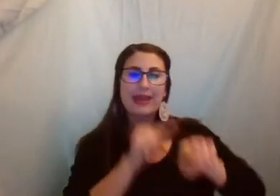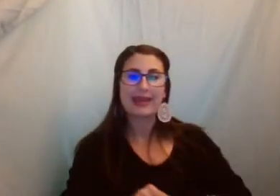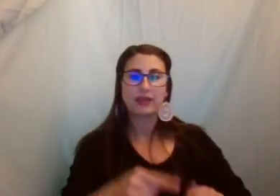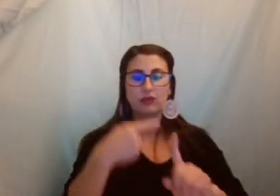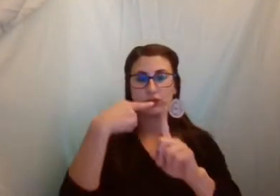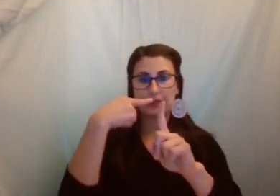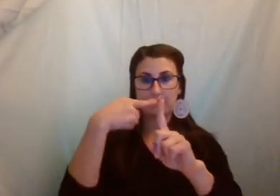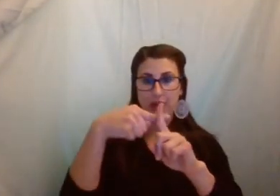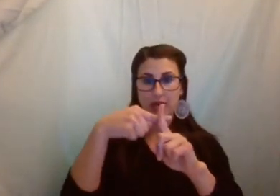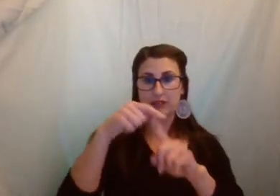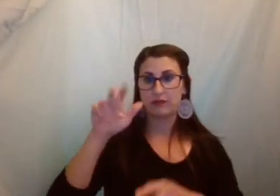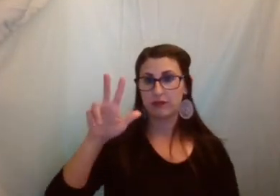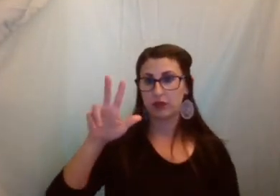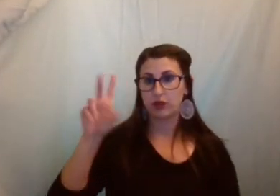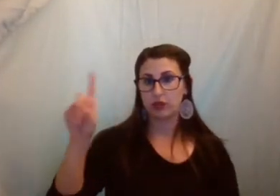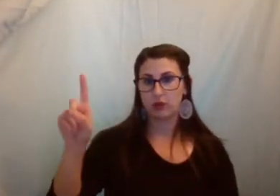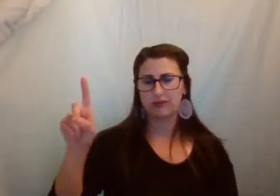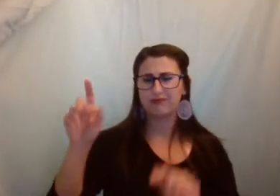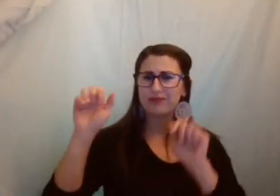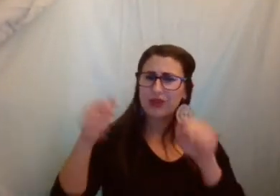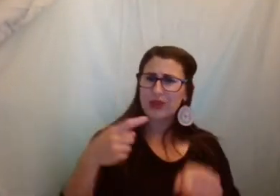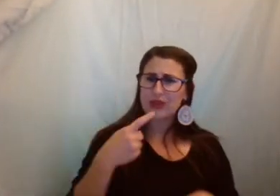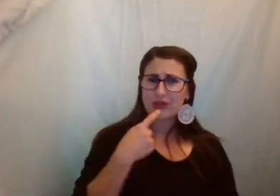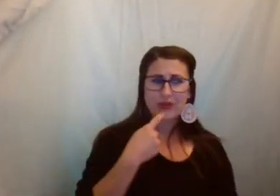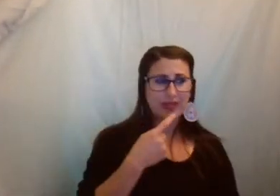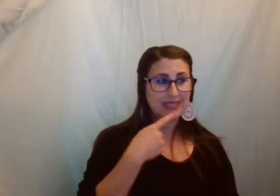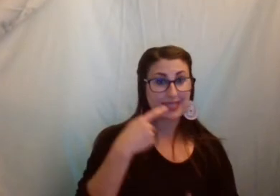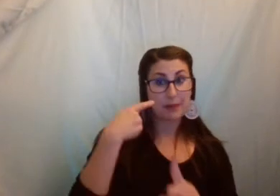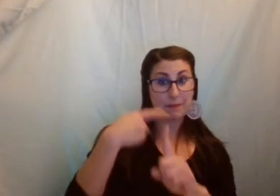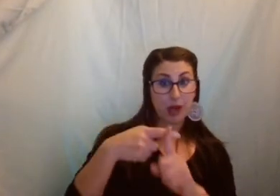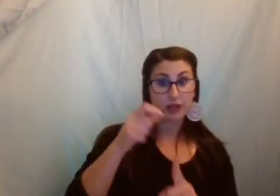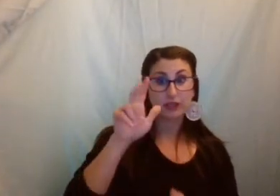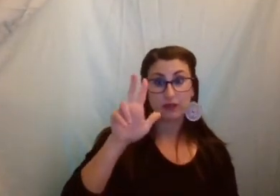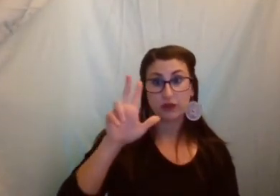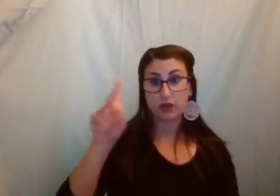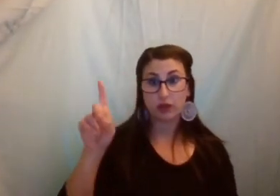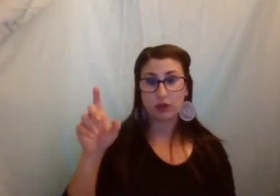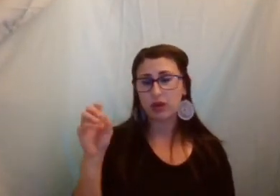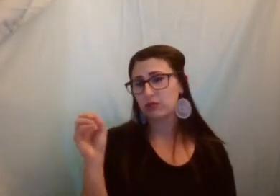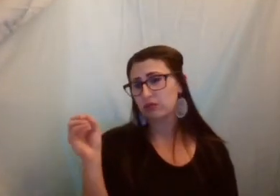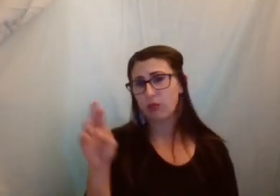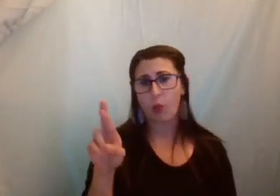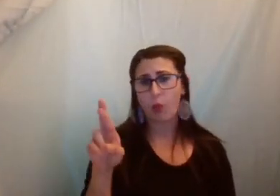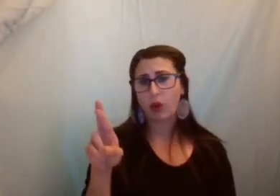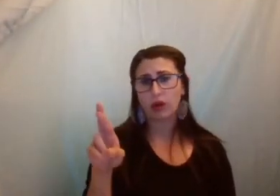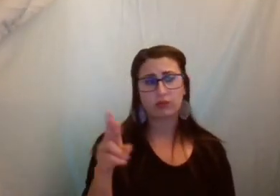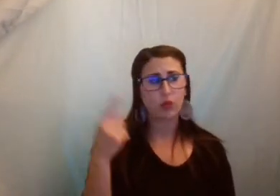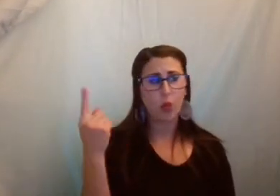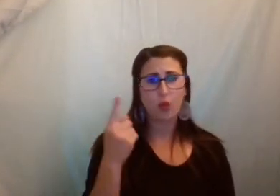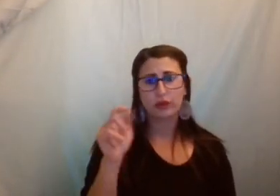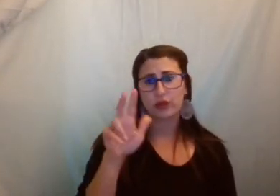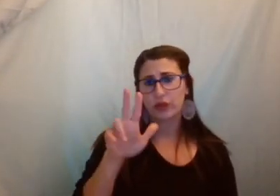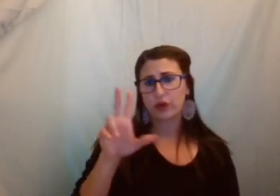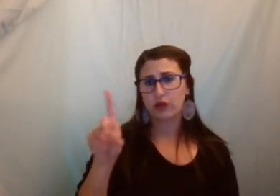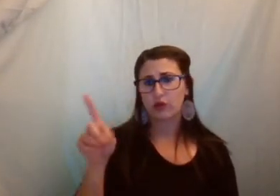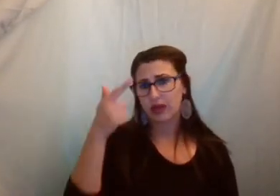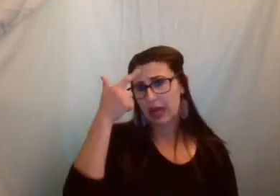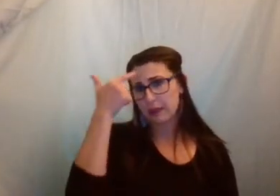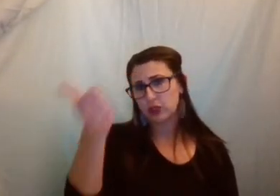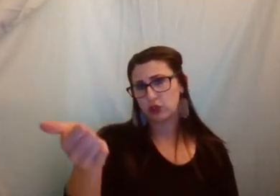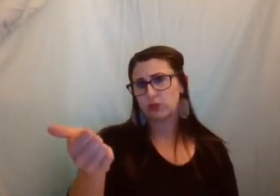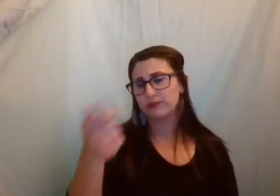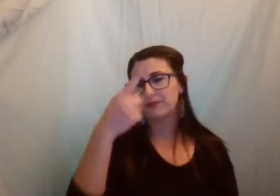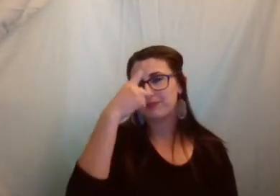is positive 31. You can say positive 31 like that with the symbol, or just say